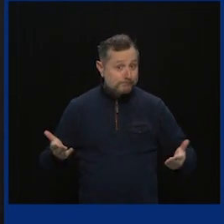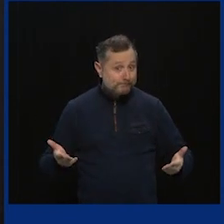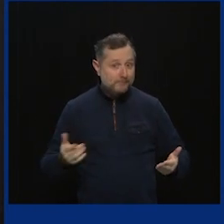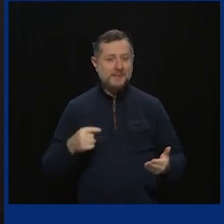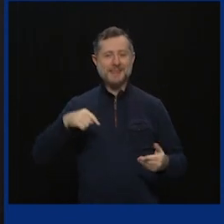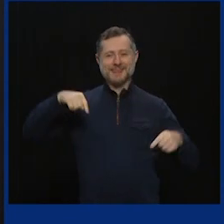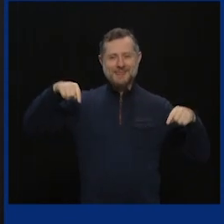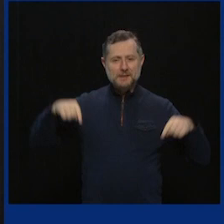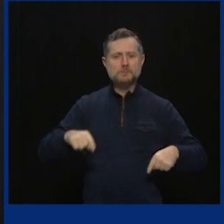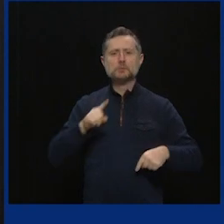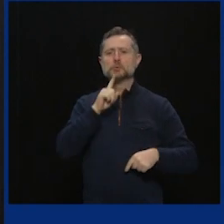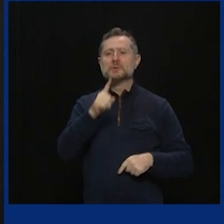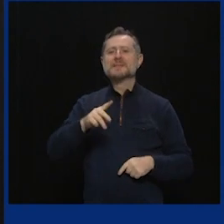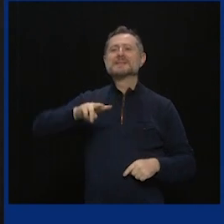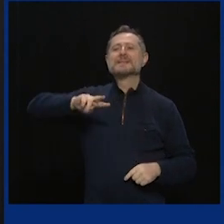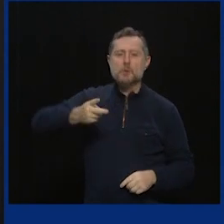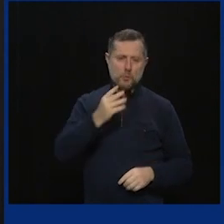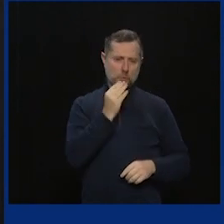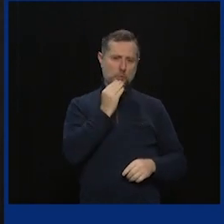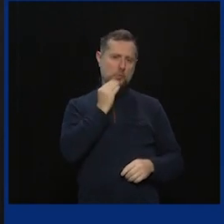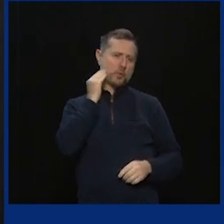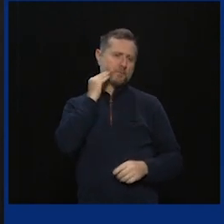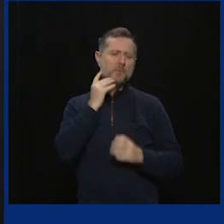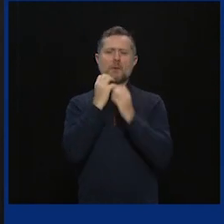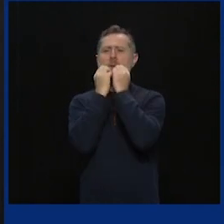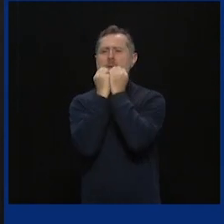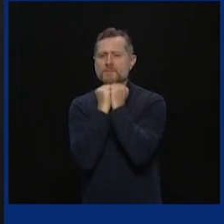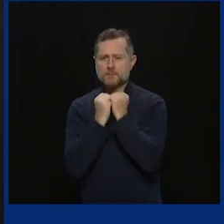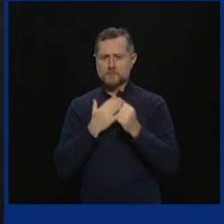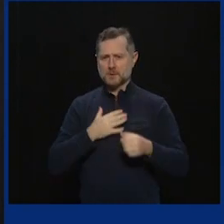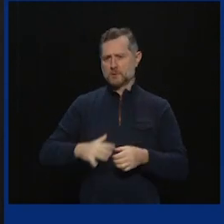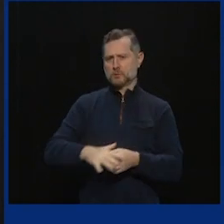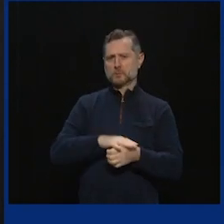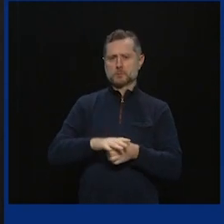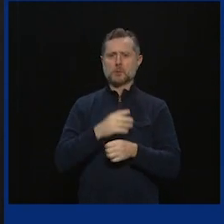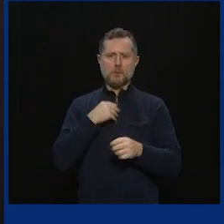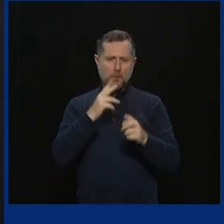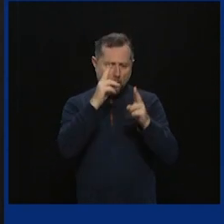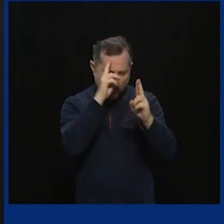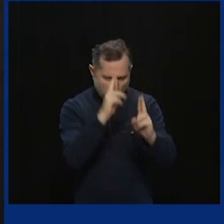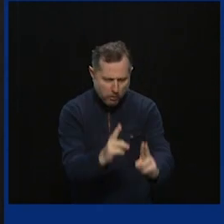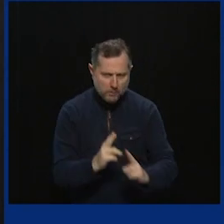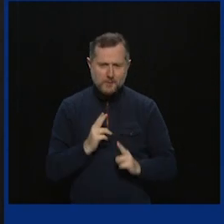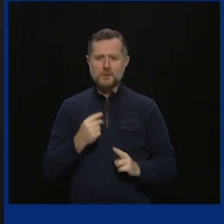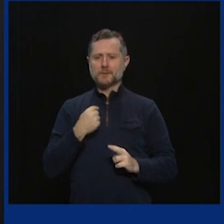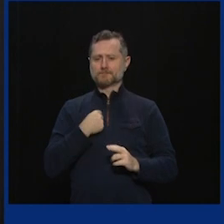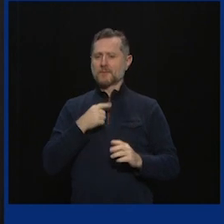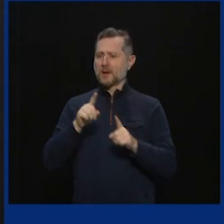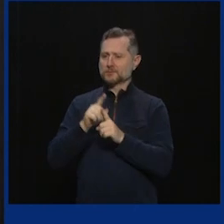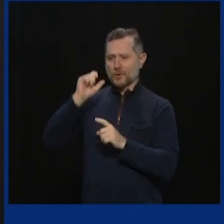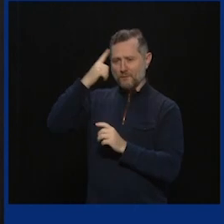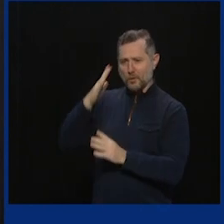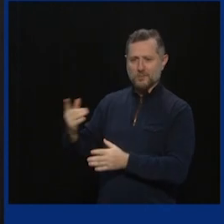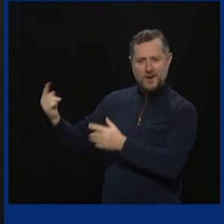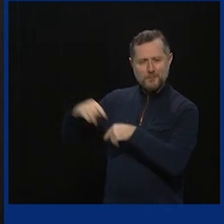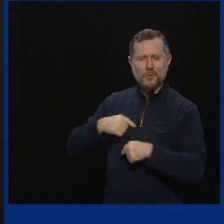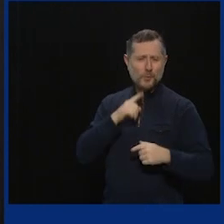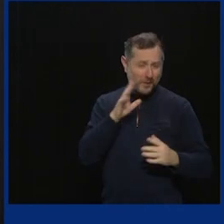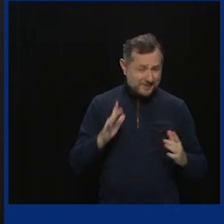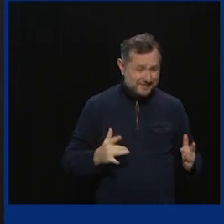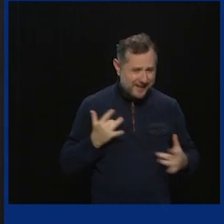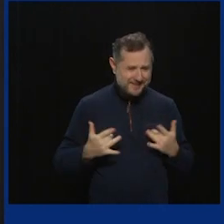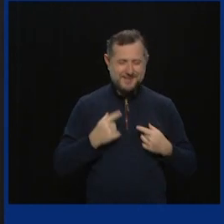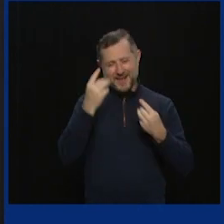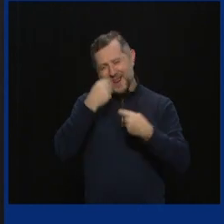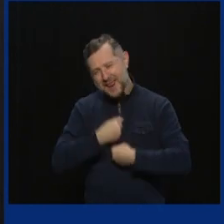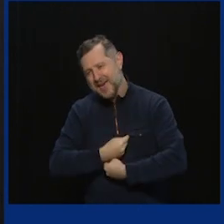and we love this space because it means a lot. We're very, very honored to be here with Governor Kathy Hochul for this exciting announcement. You may